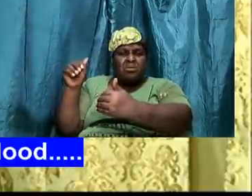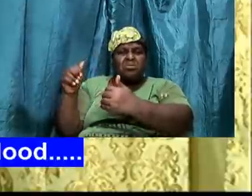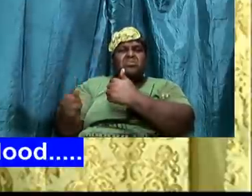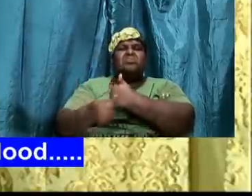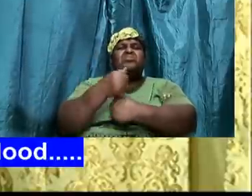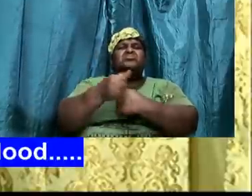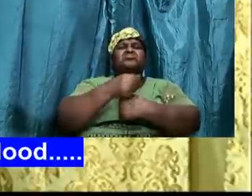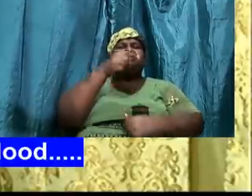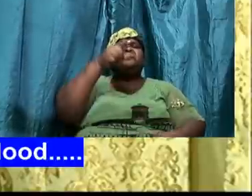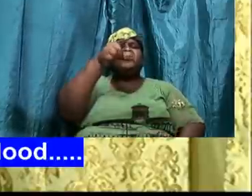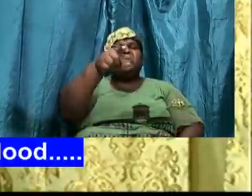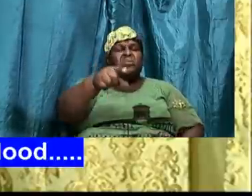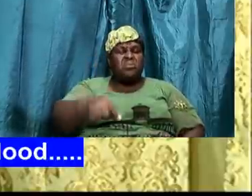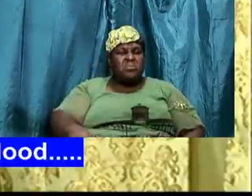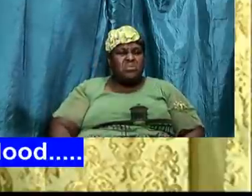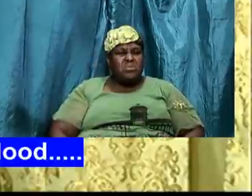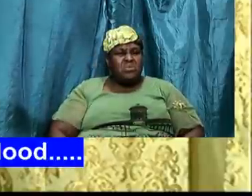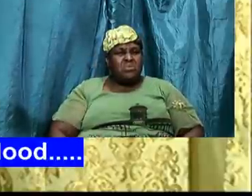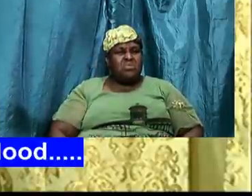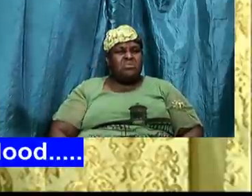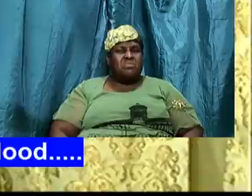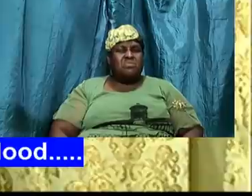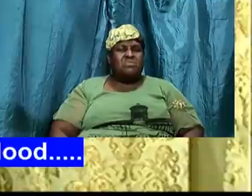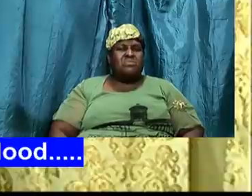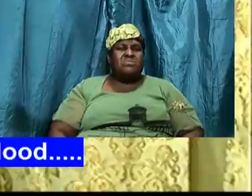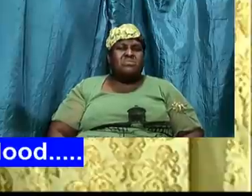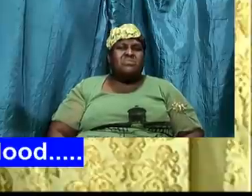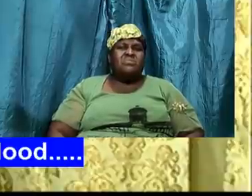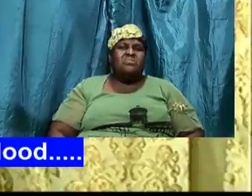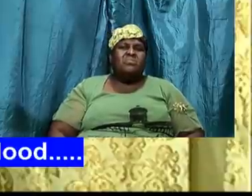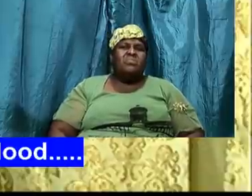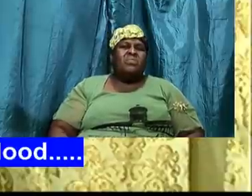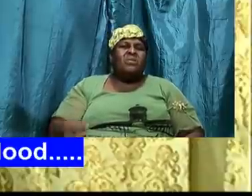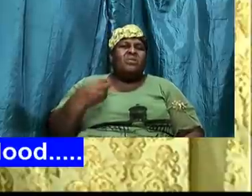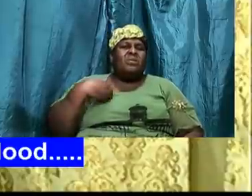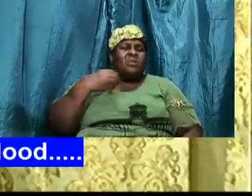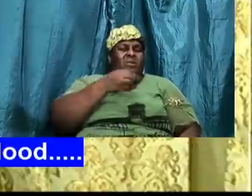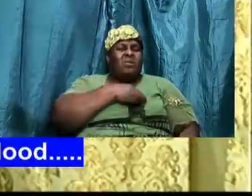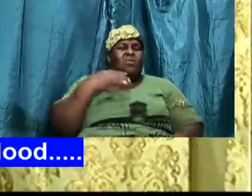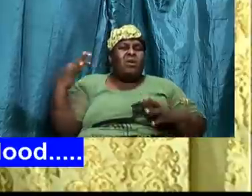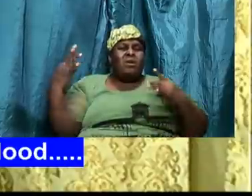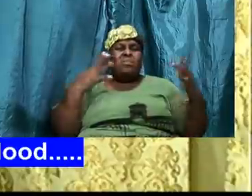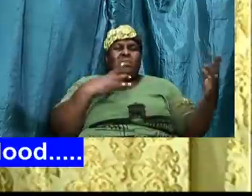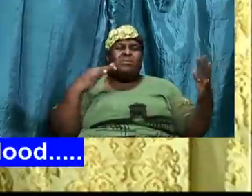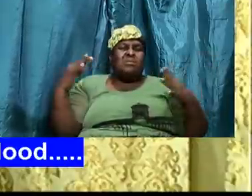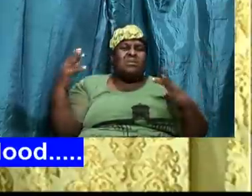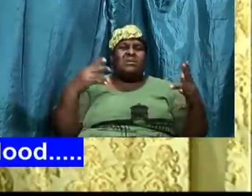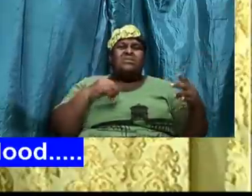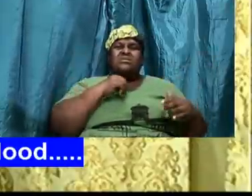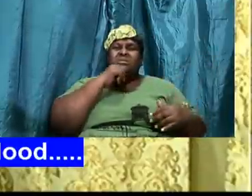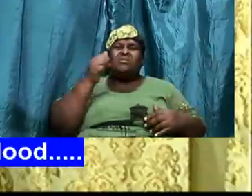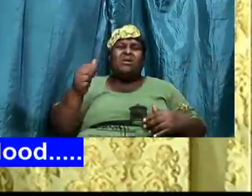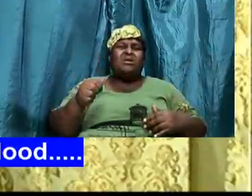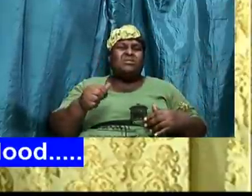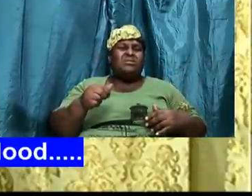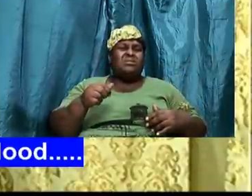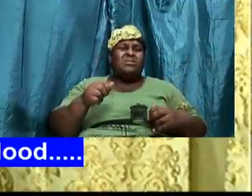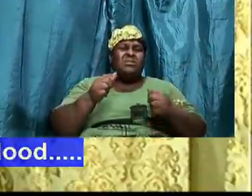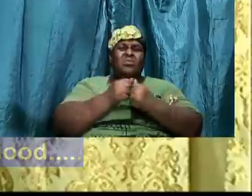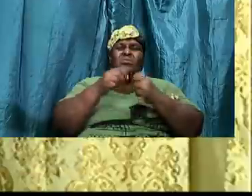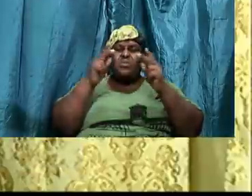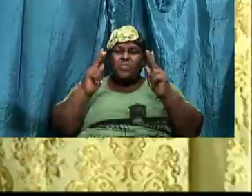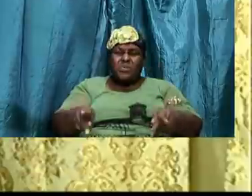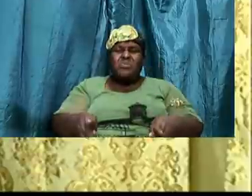Go and break you and go and destroy you. So our battle is not with the flesh and blood, child of God. Not